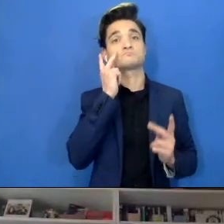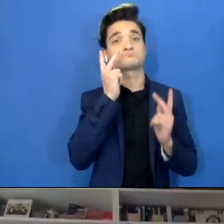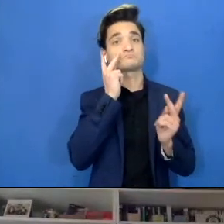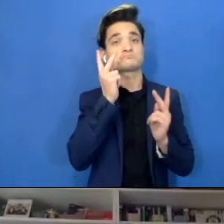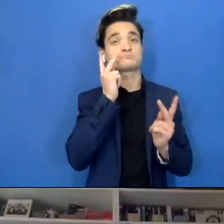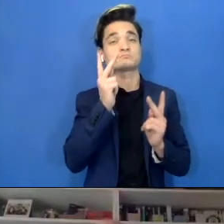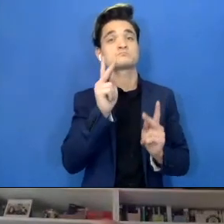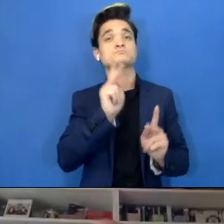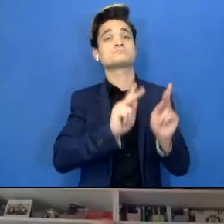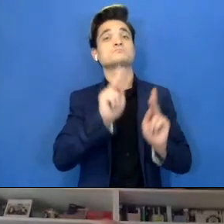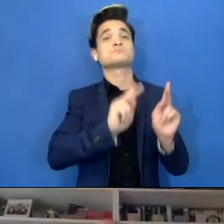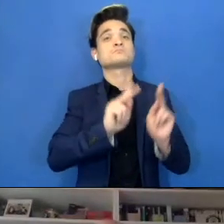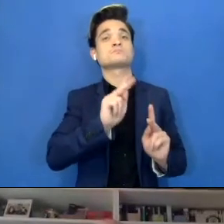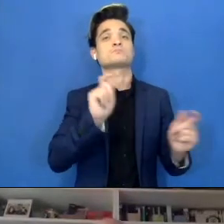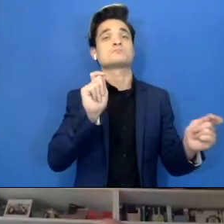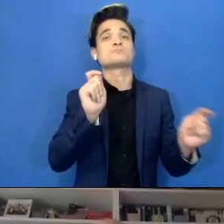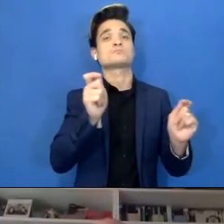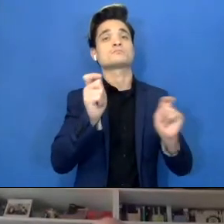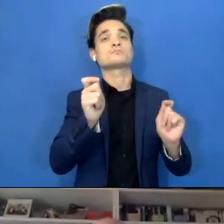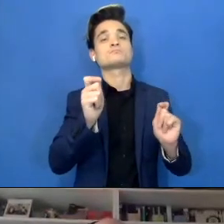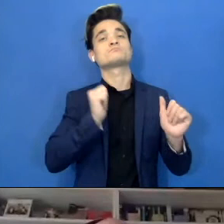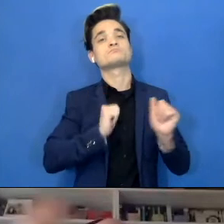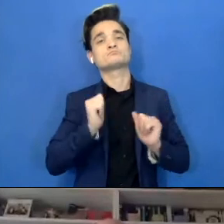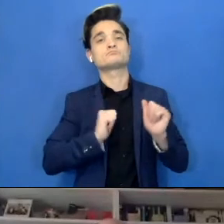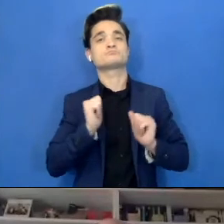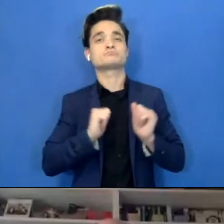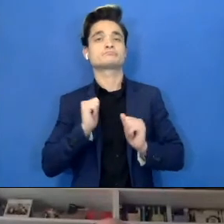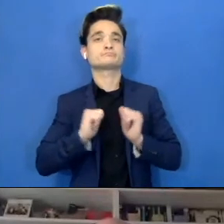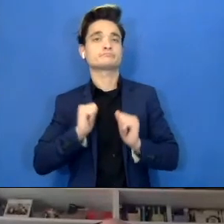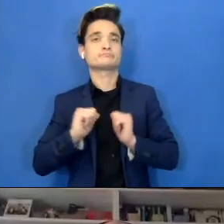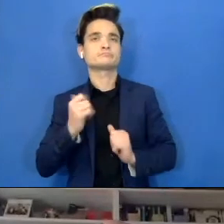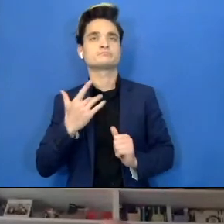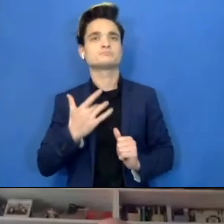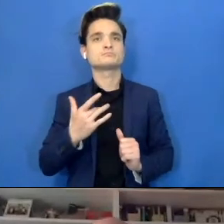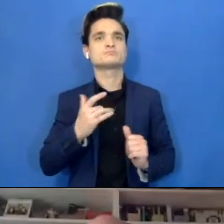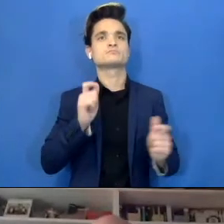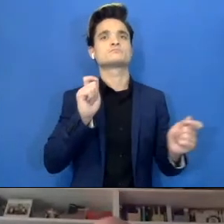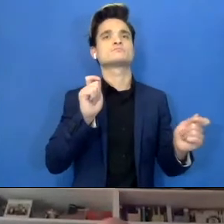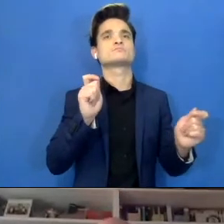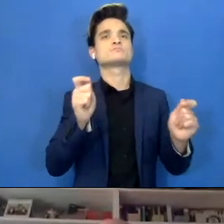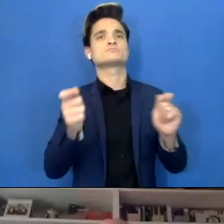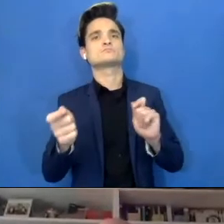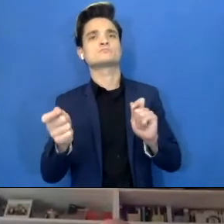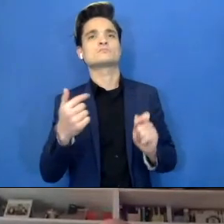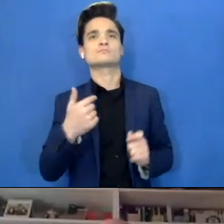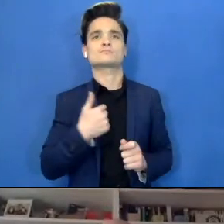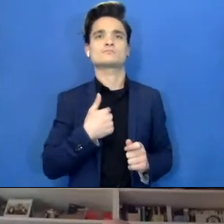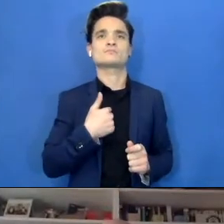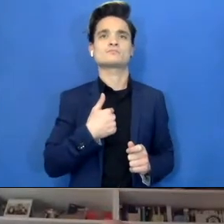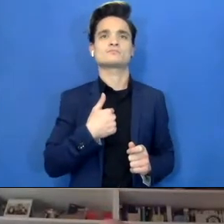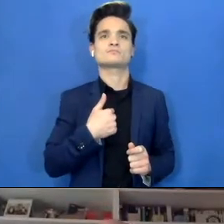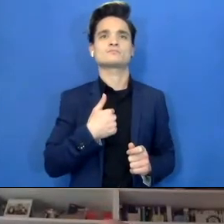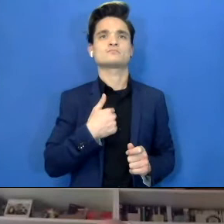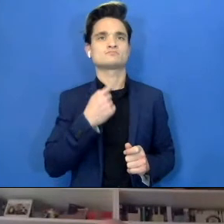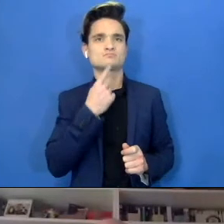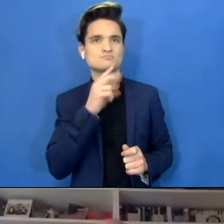not going here. And that was an actor no, where I said, nope, this is not the kind of show I want to play. Yeah. We had a